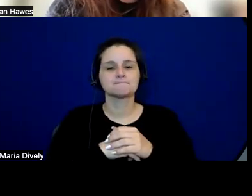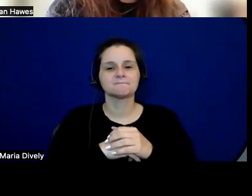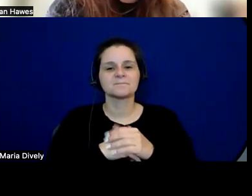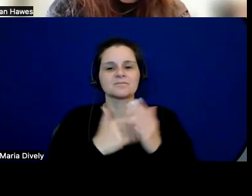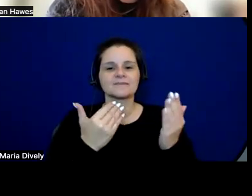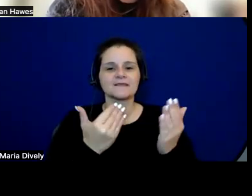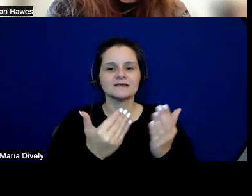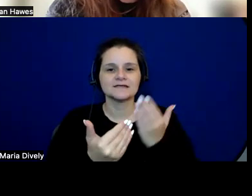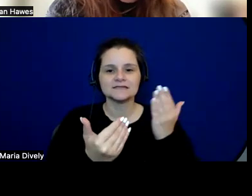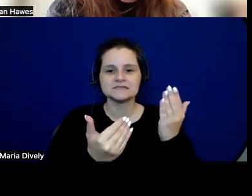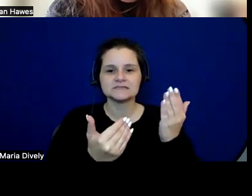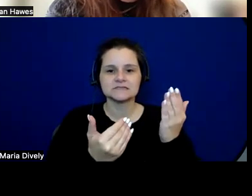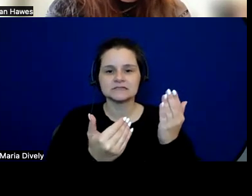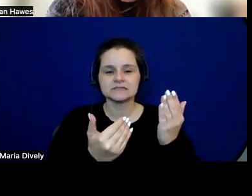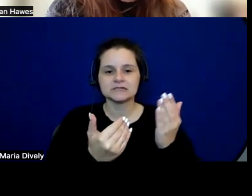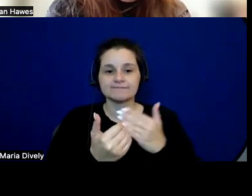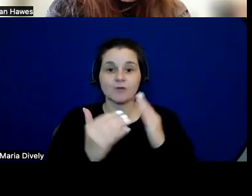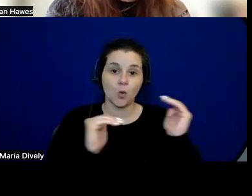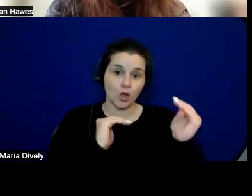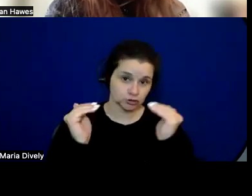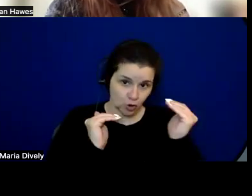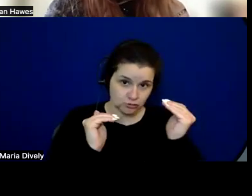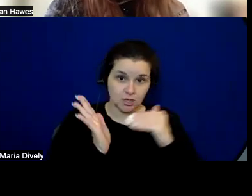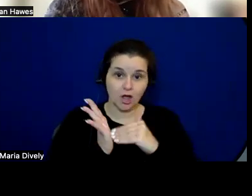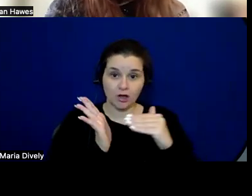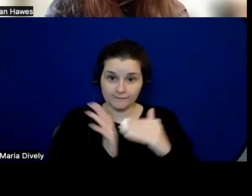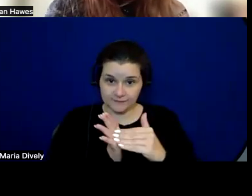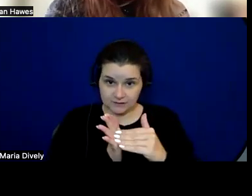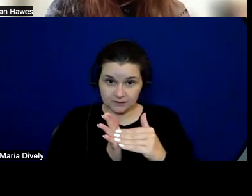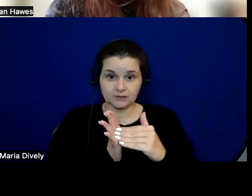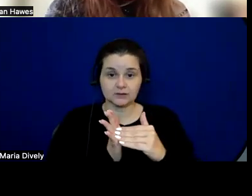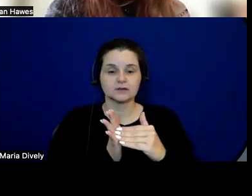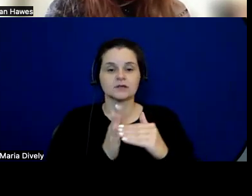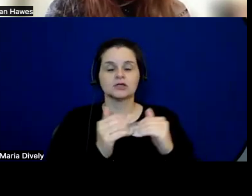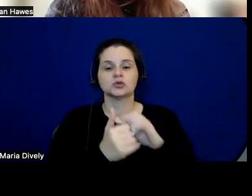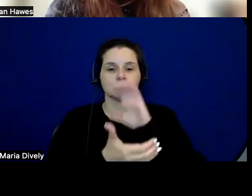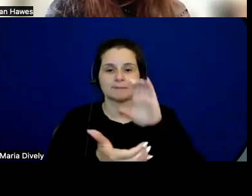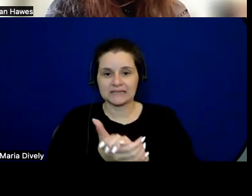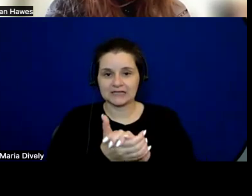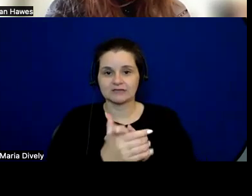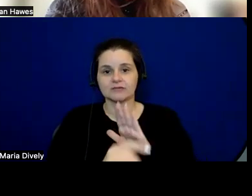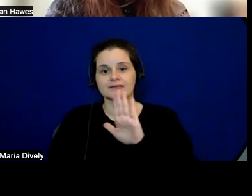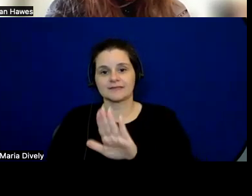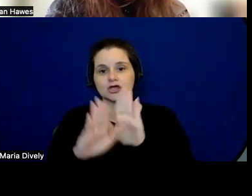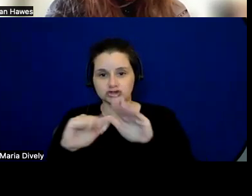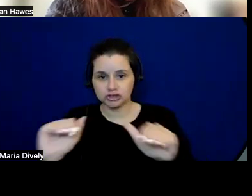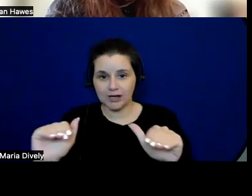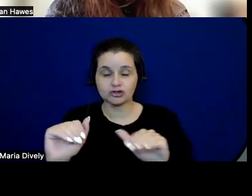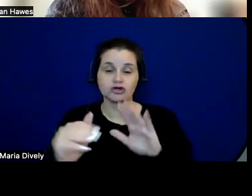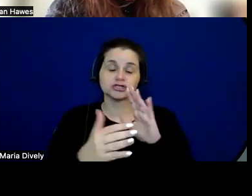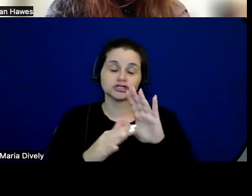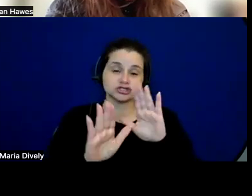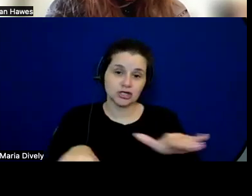easier for adults often to believe that their child or a child they love